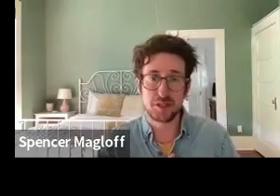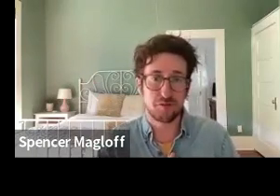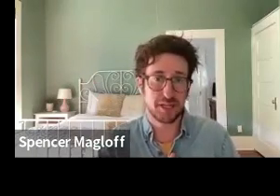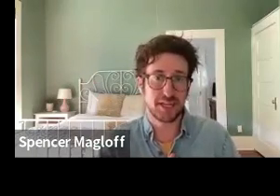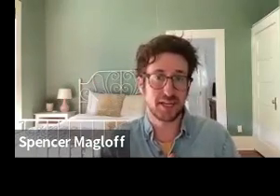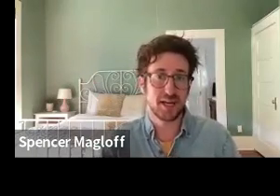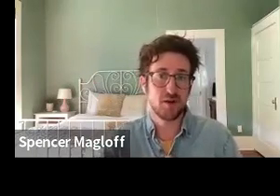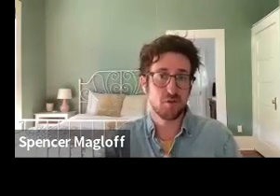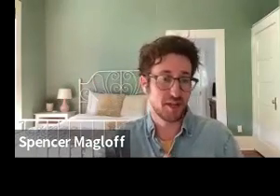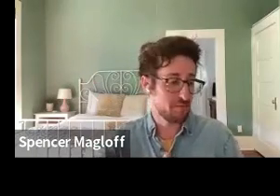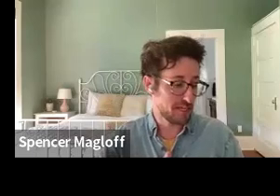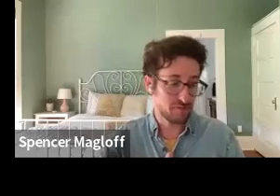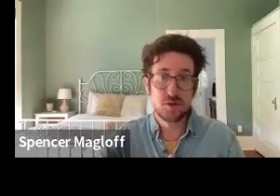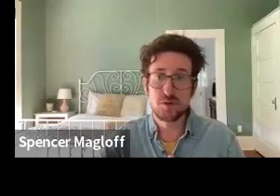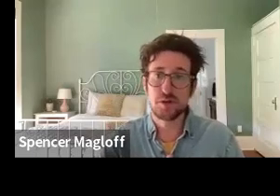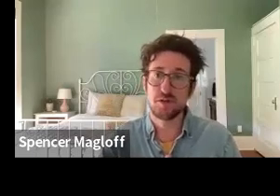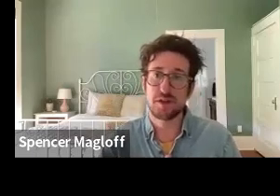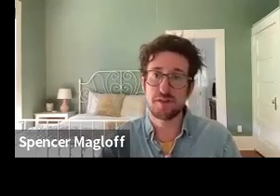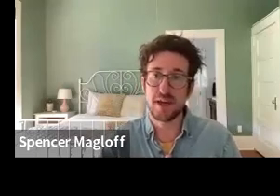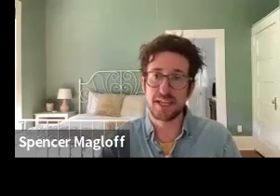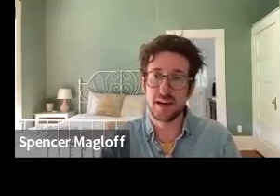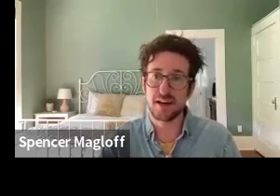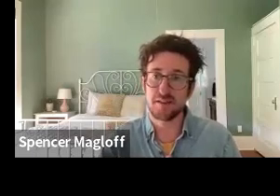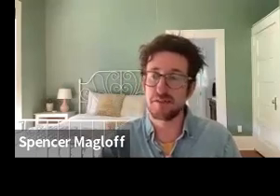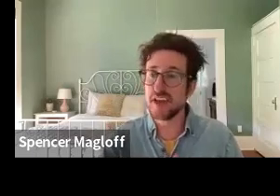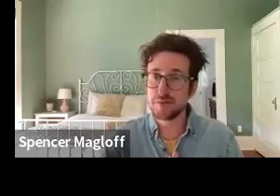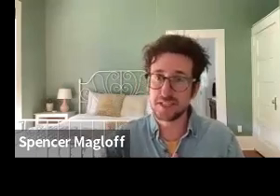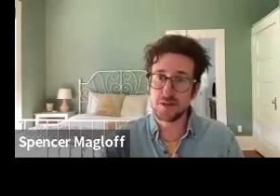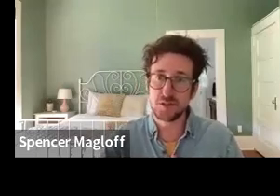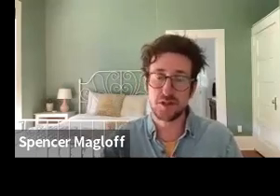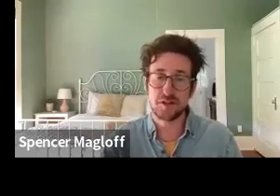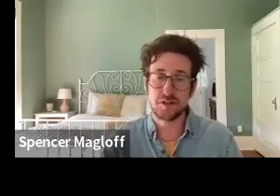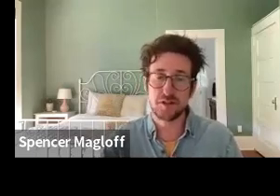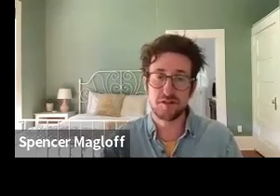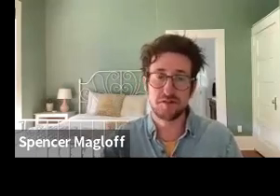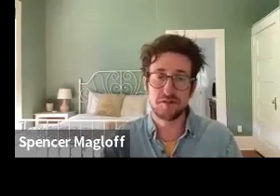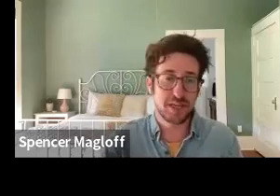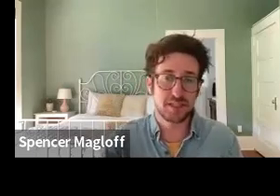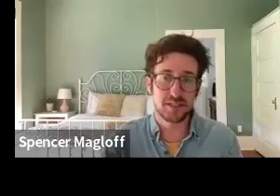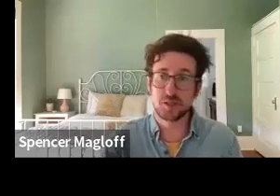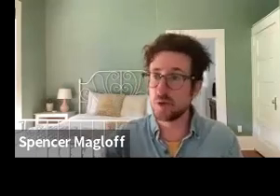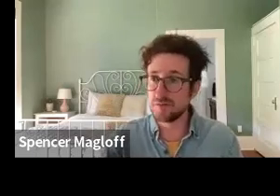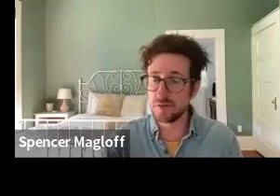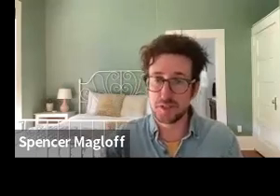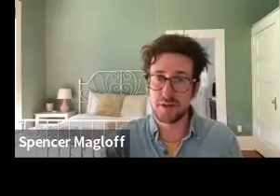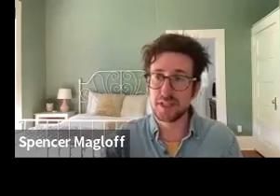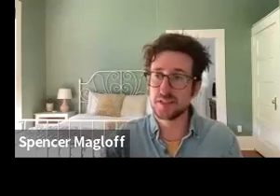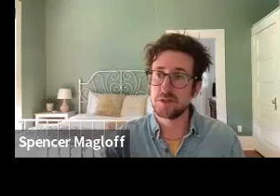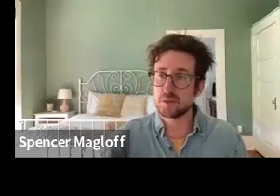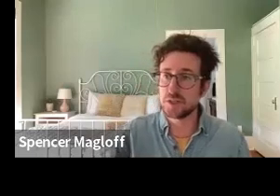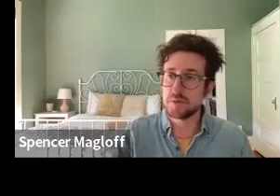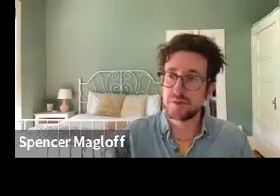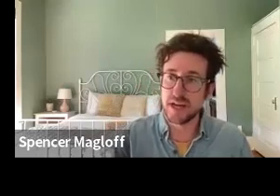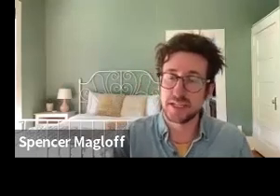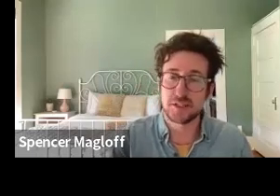had the pleasure of working with many of you, with many of the families that you serve, and it's been such a wonderful experience.